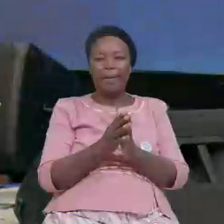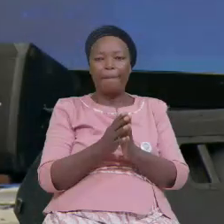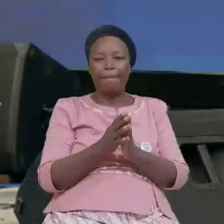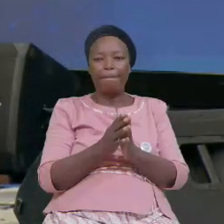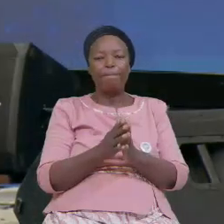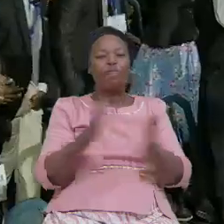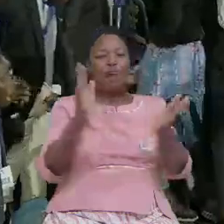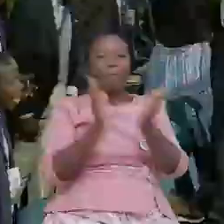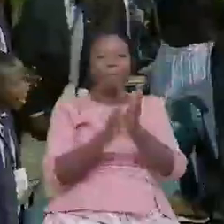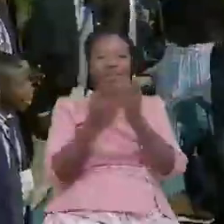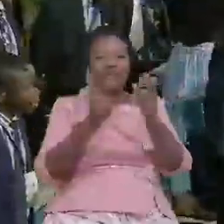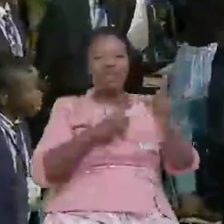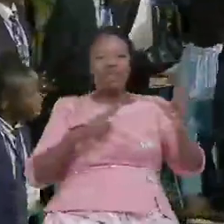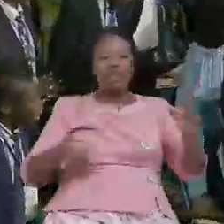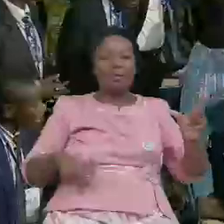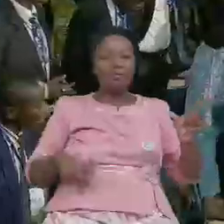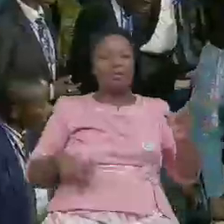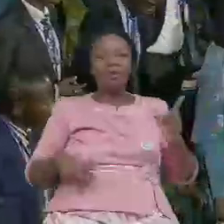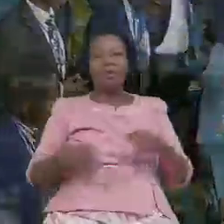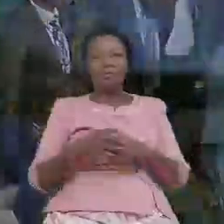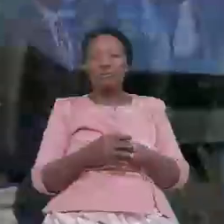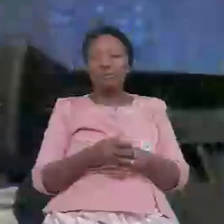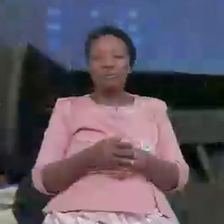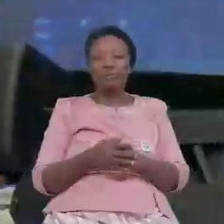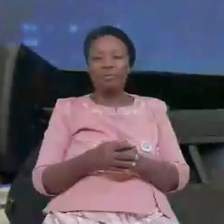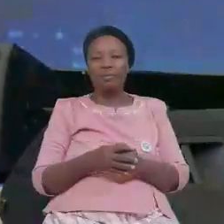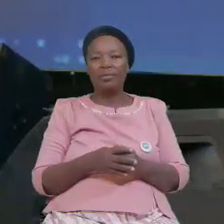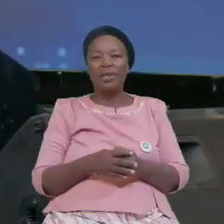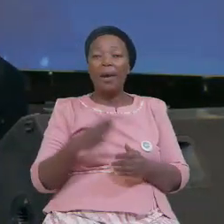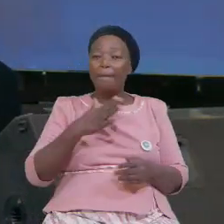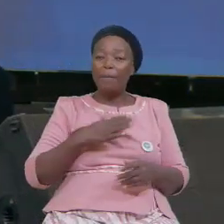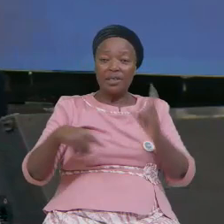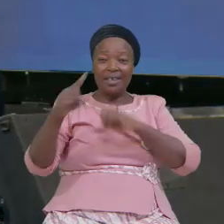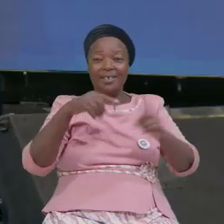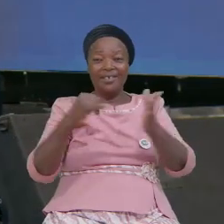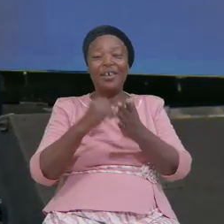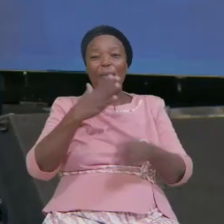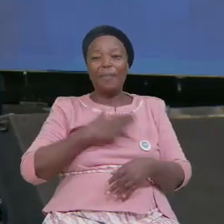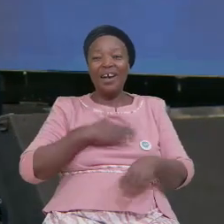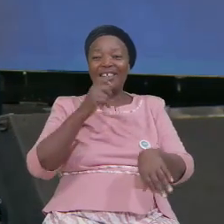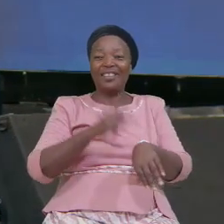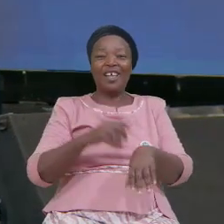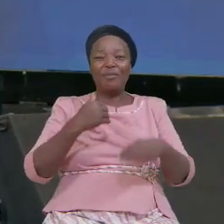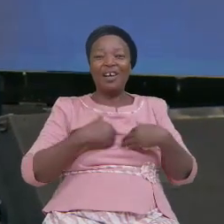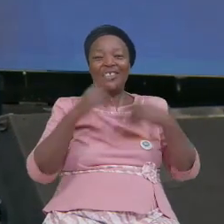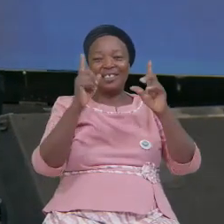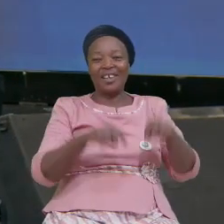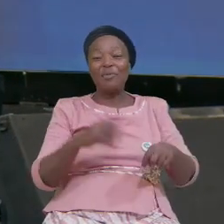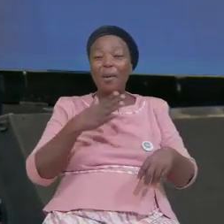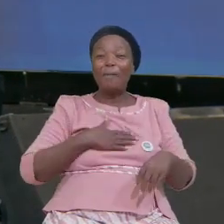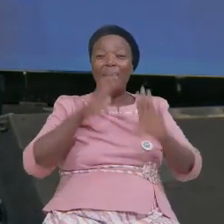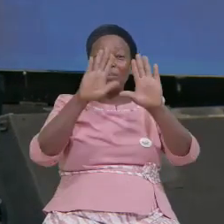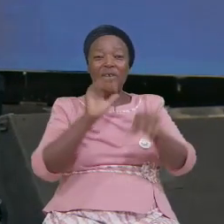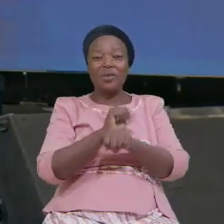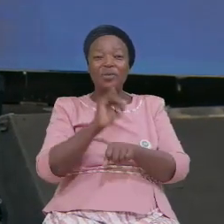Praise the Lord. My time has come. My miracle is on